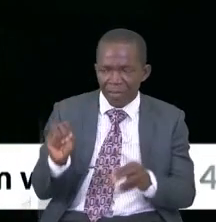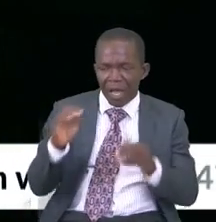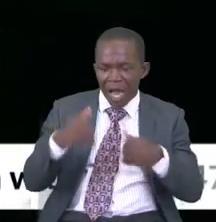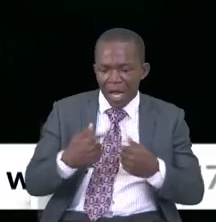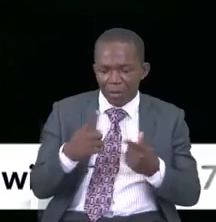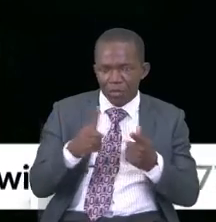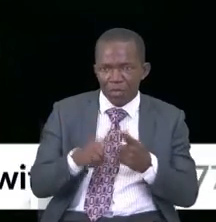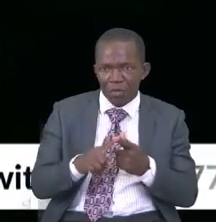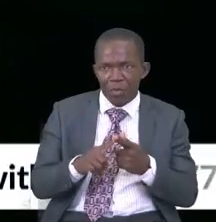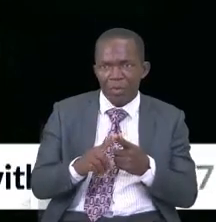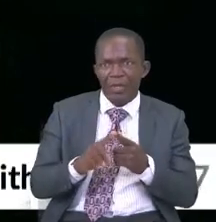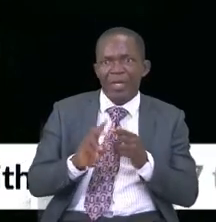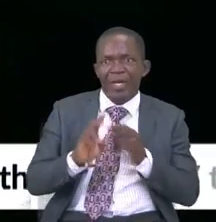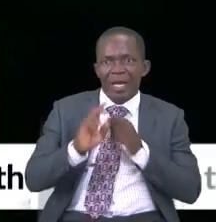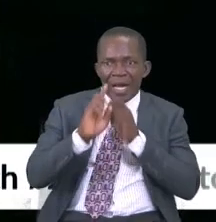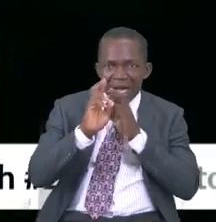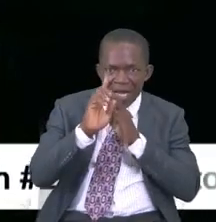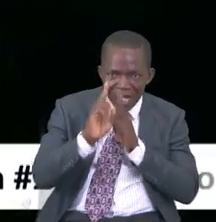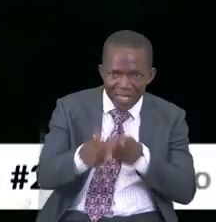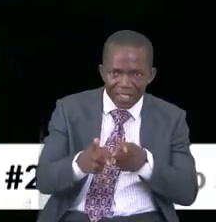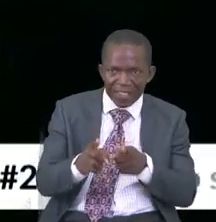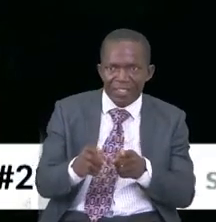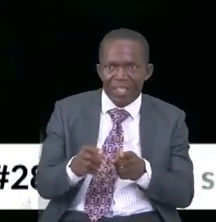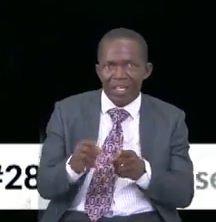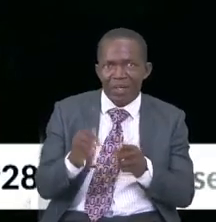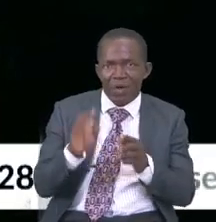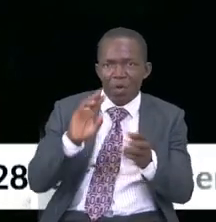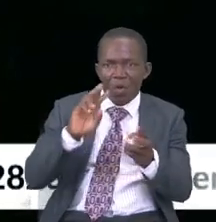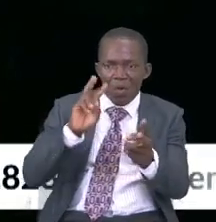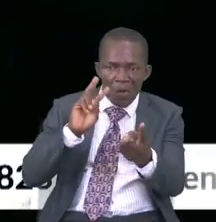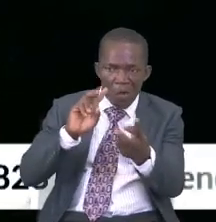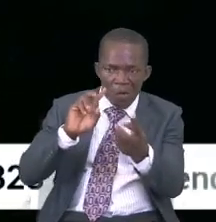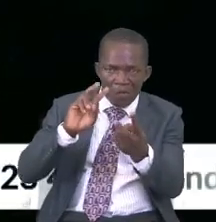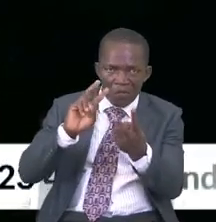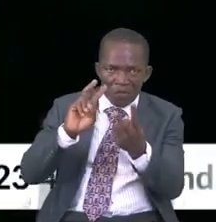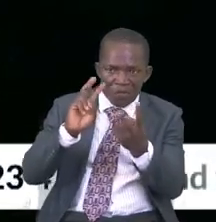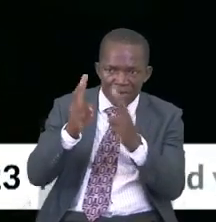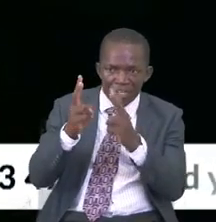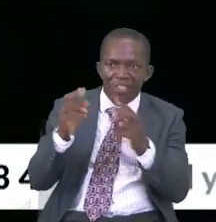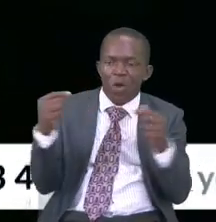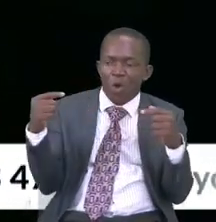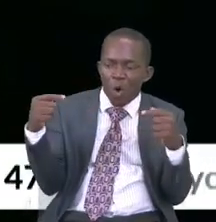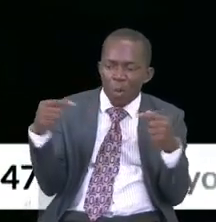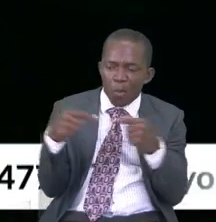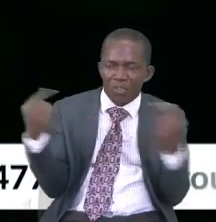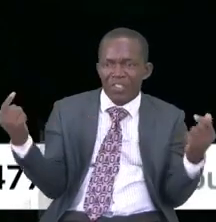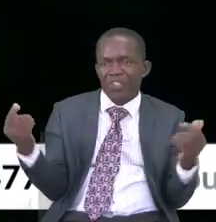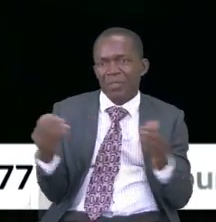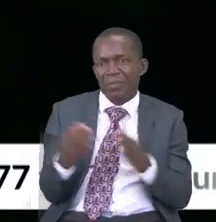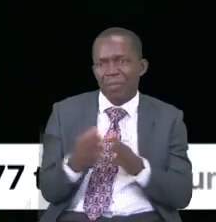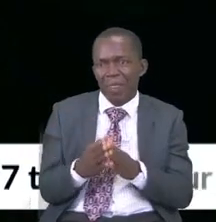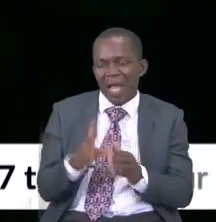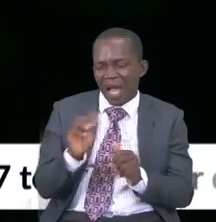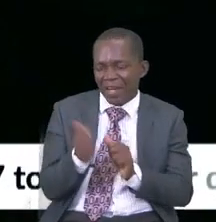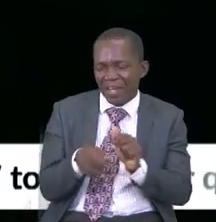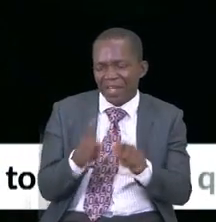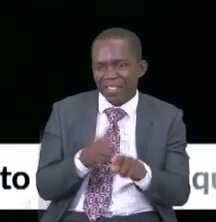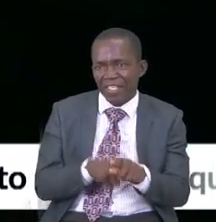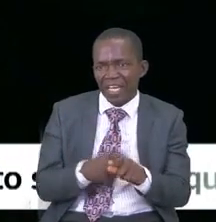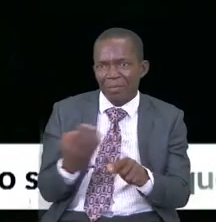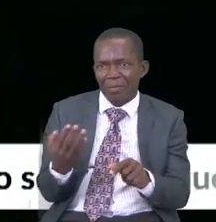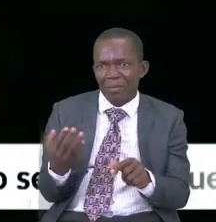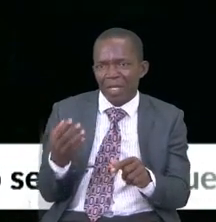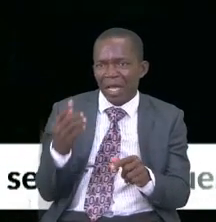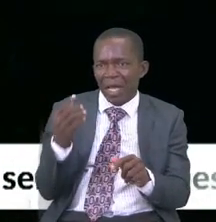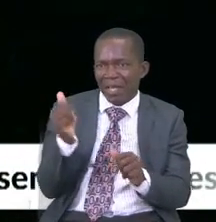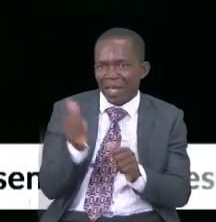Let's teach them that in the name of Jesus, every knee shall bow and every tongue will confess that